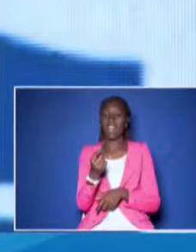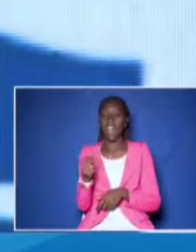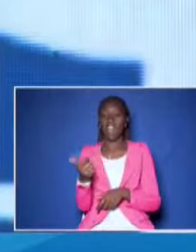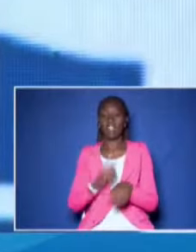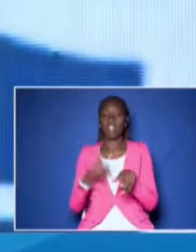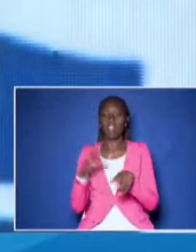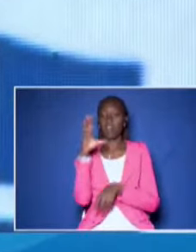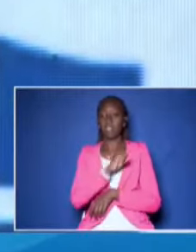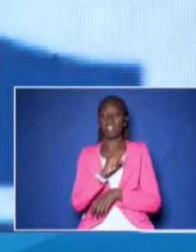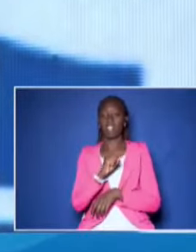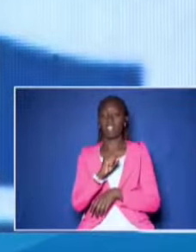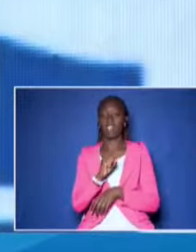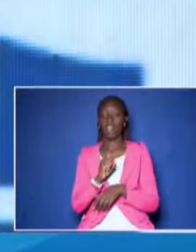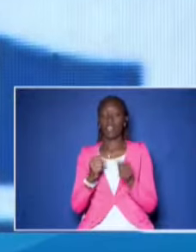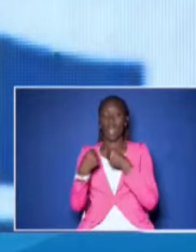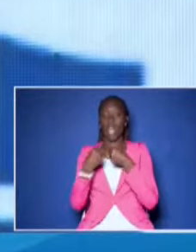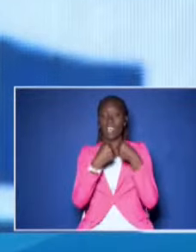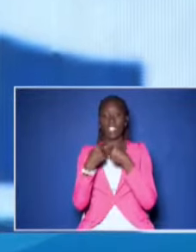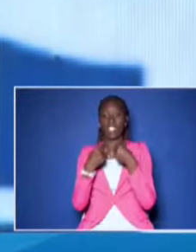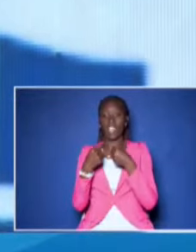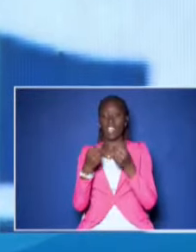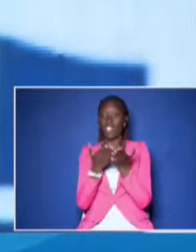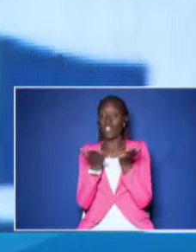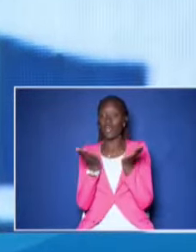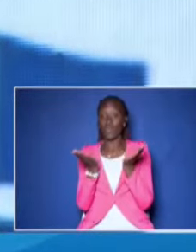while I challenge